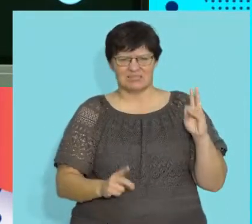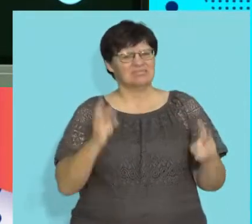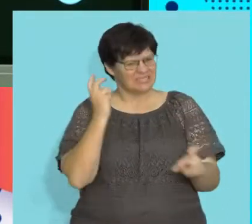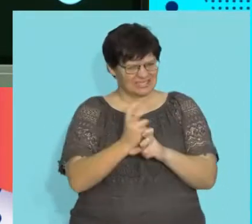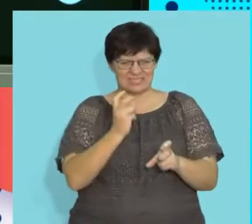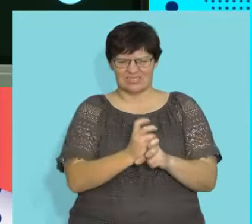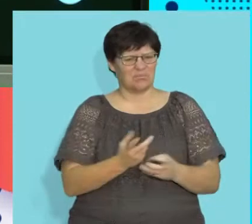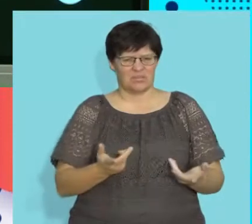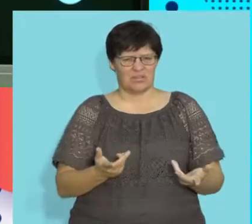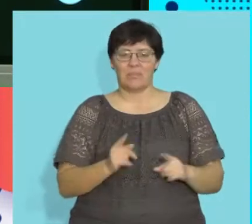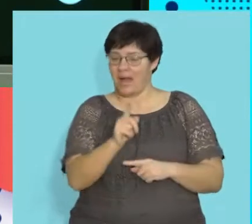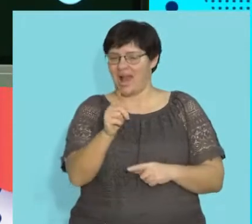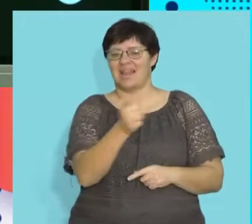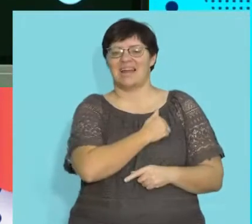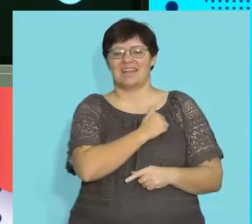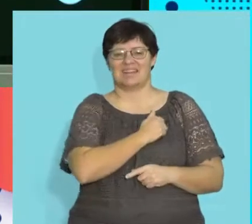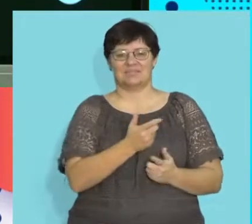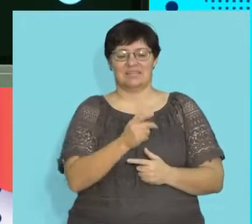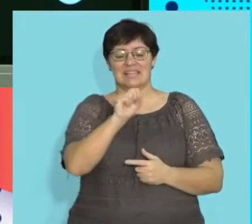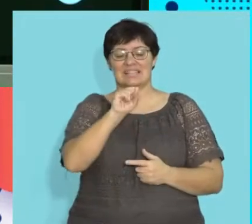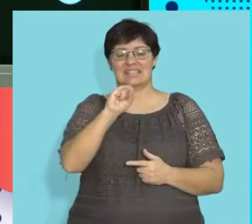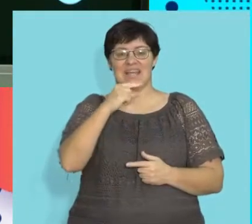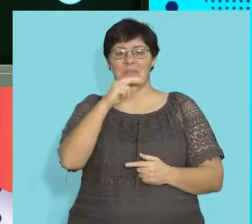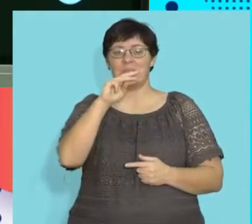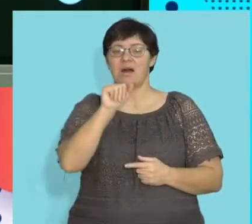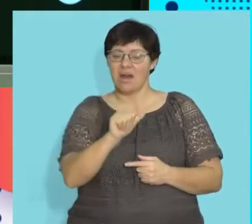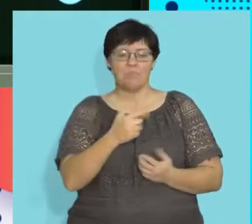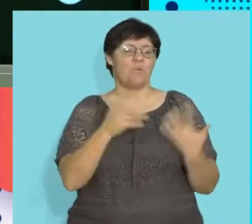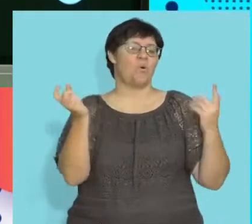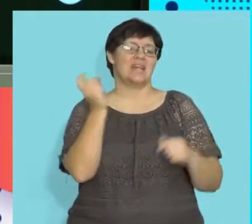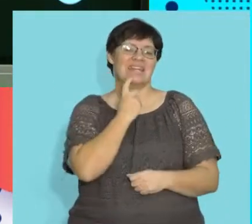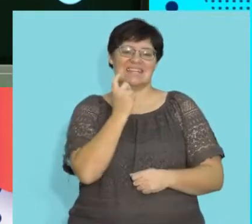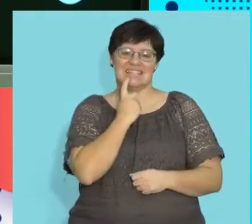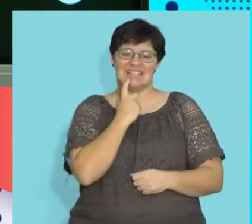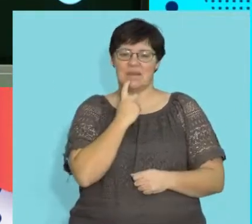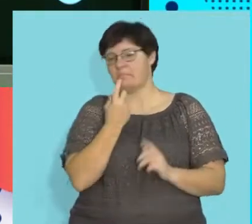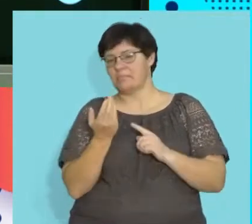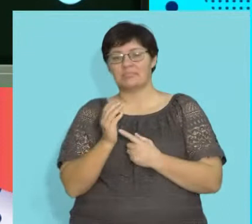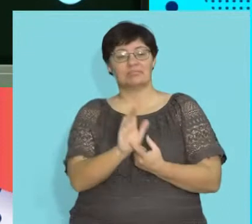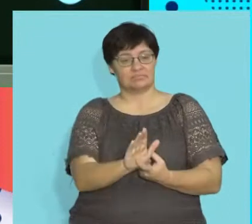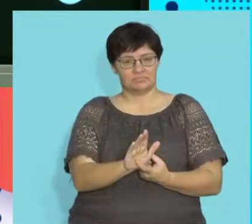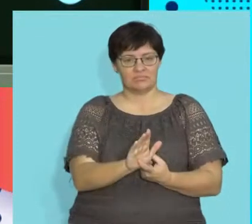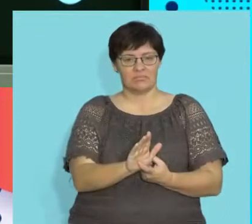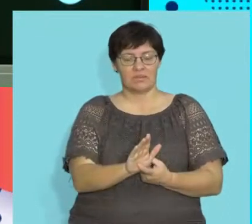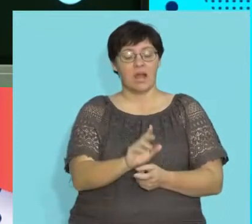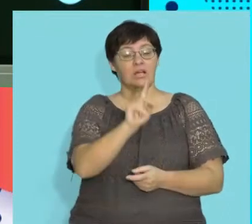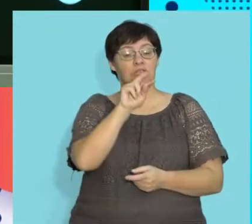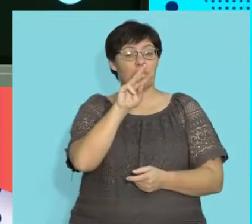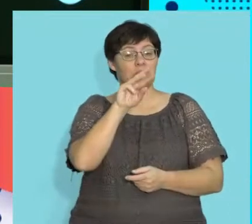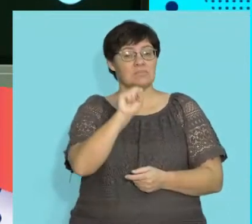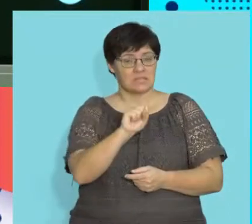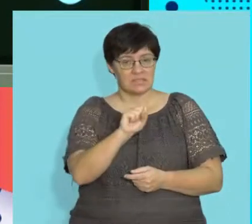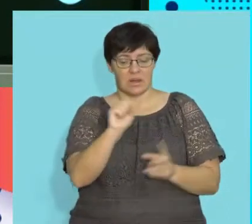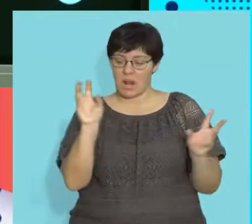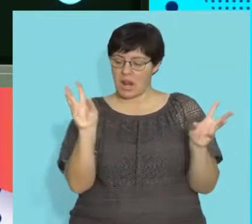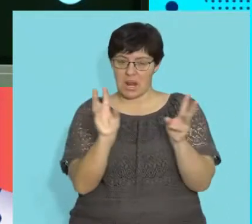but luckily I've got good news for you. Sigma is an easier way for us to indicate that there are terms